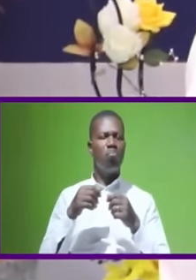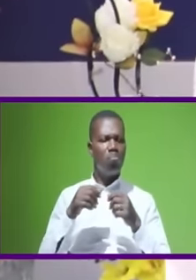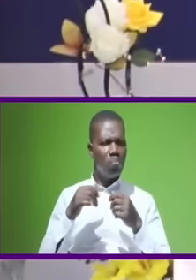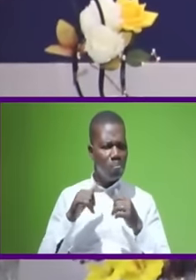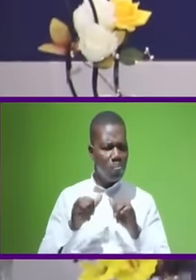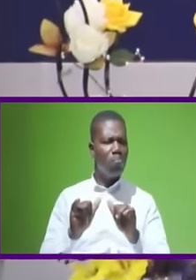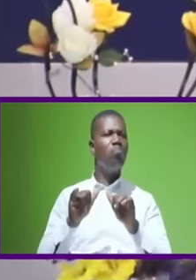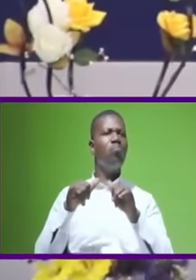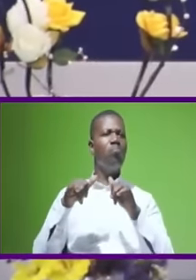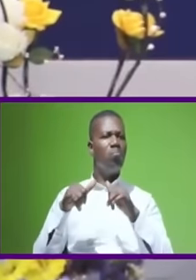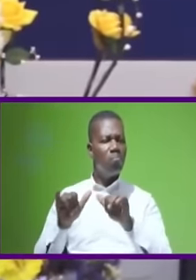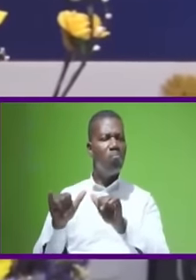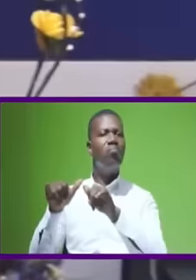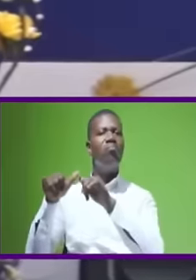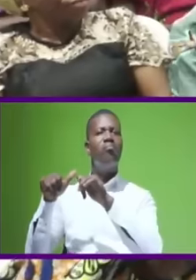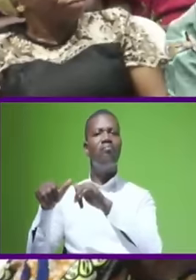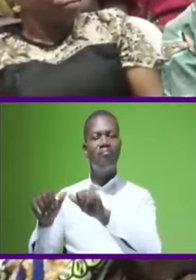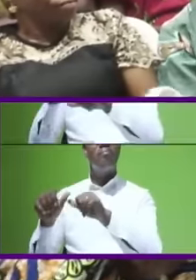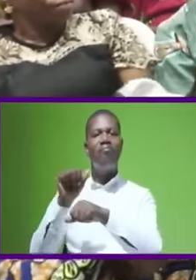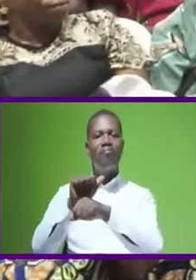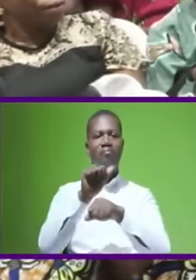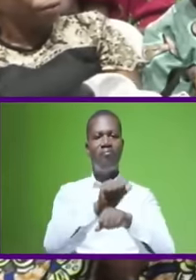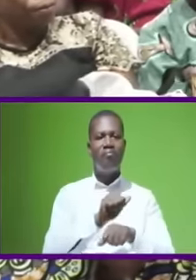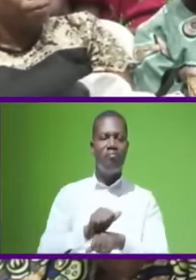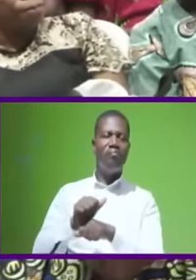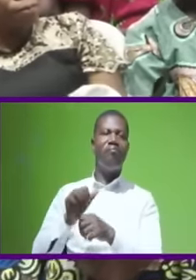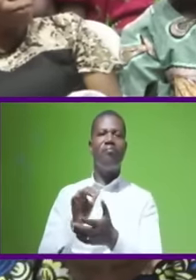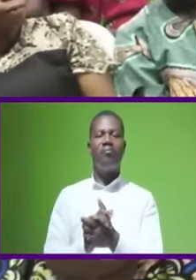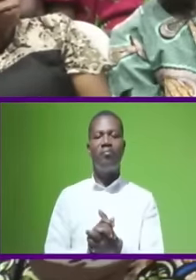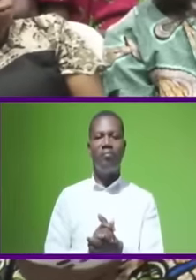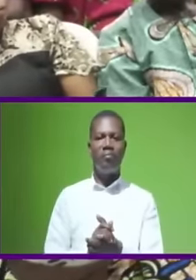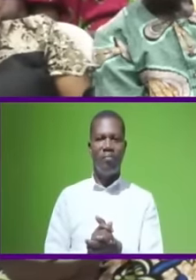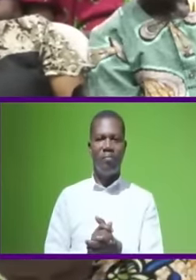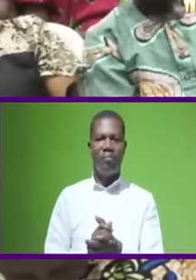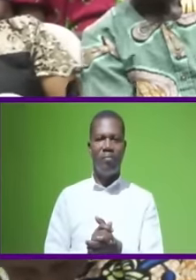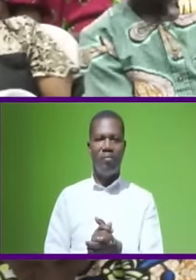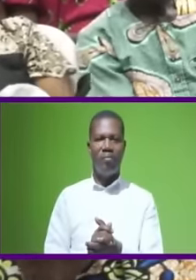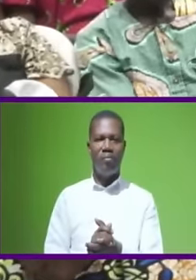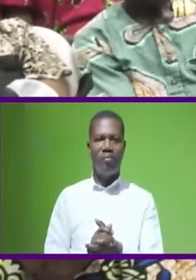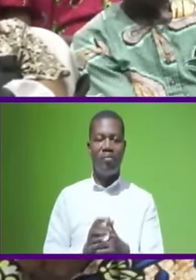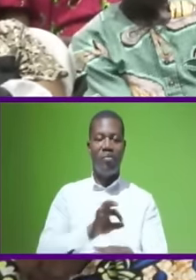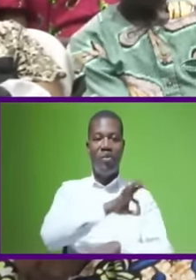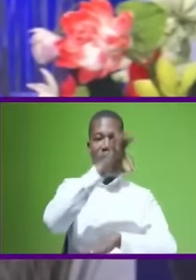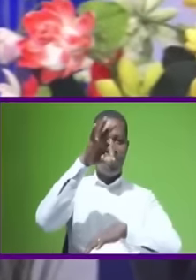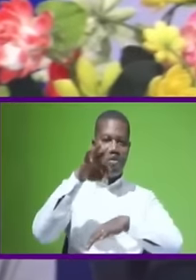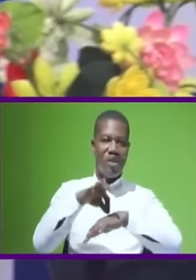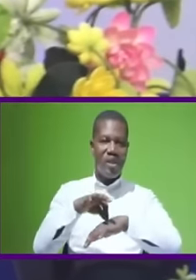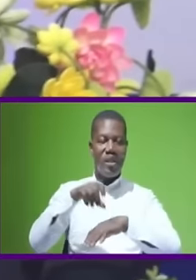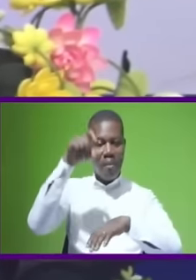I am gradually putting things in place.